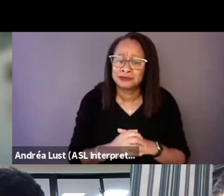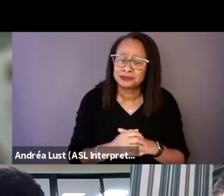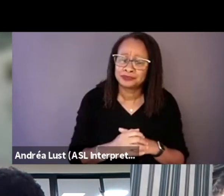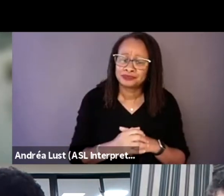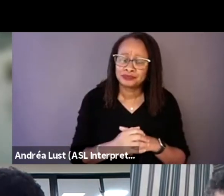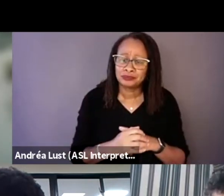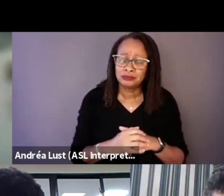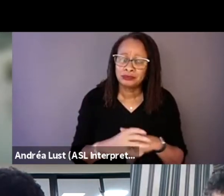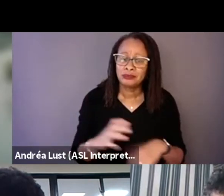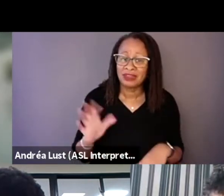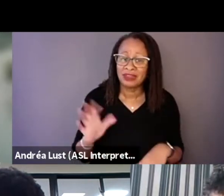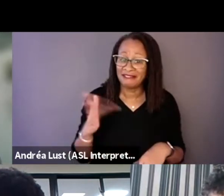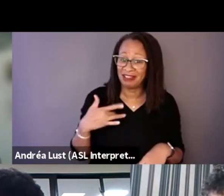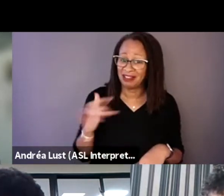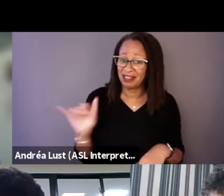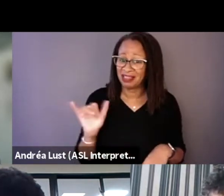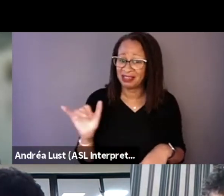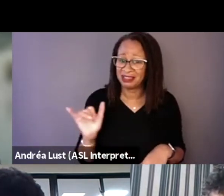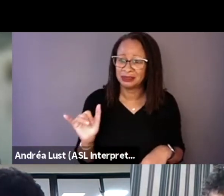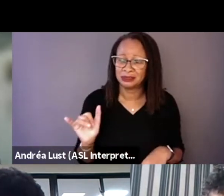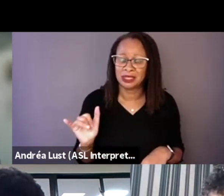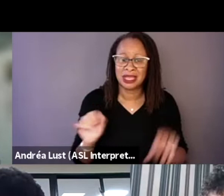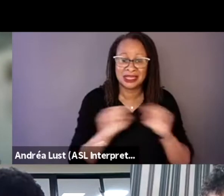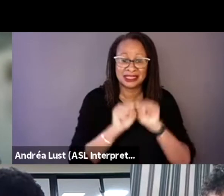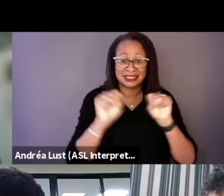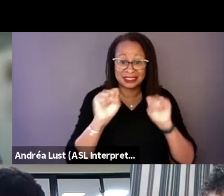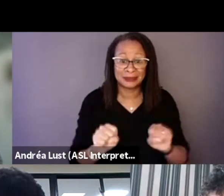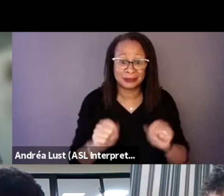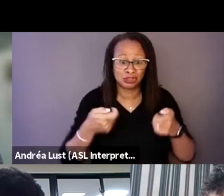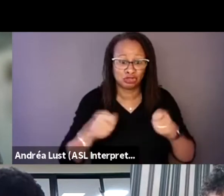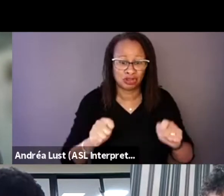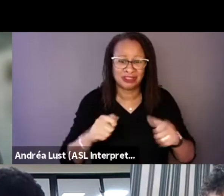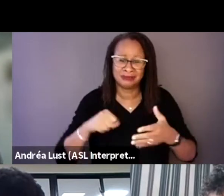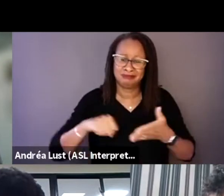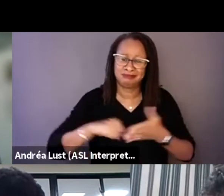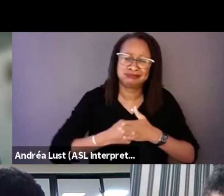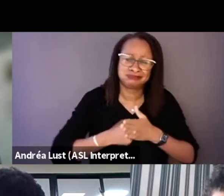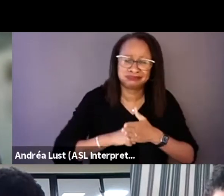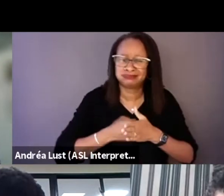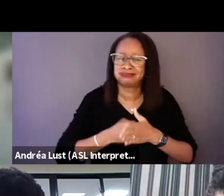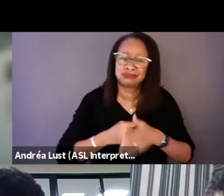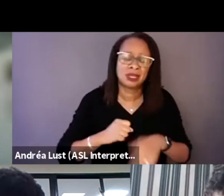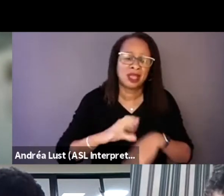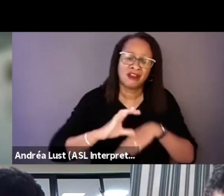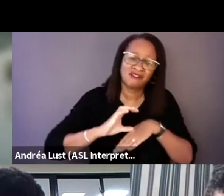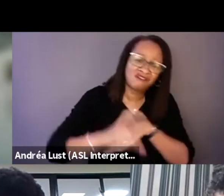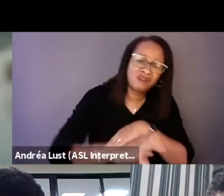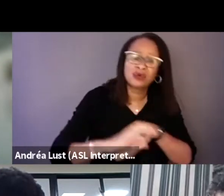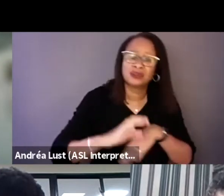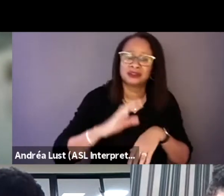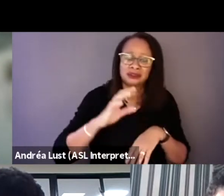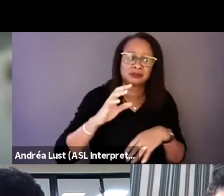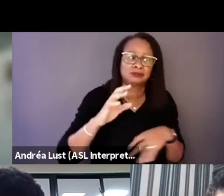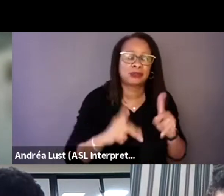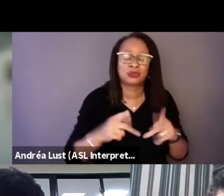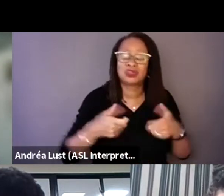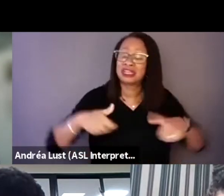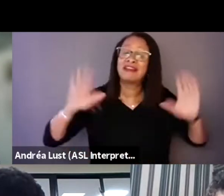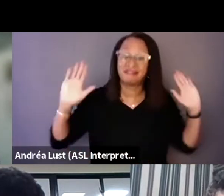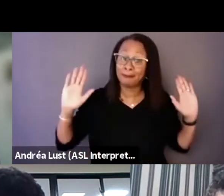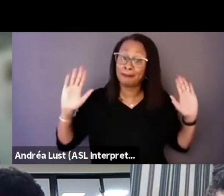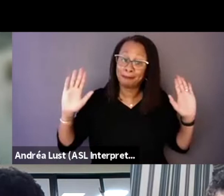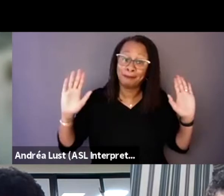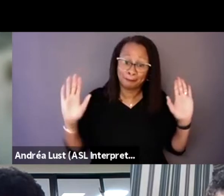felt a little bit like the system was just trying to grind down, like Elena to grind down her father. It felt like